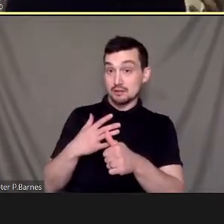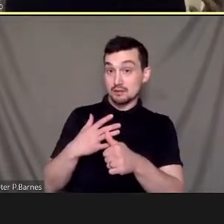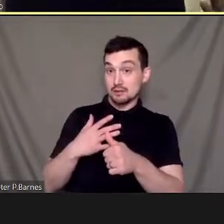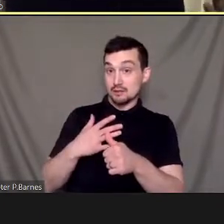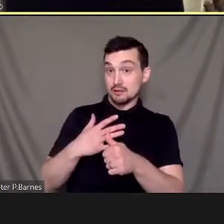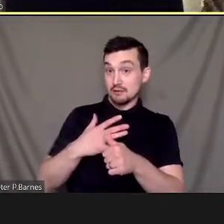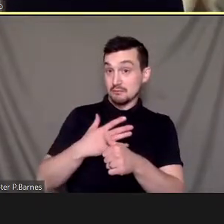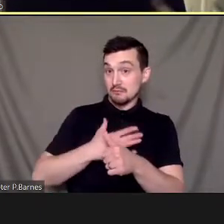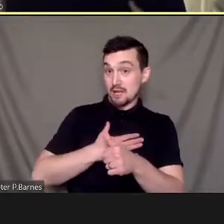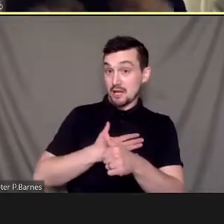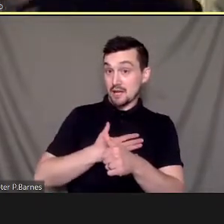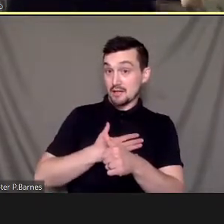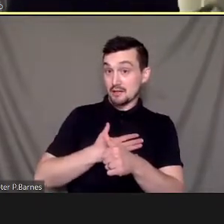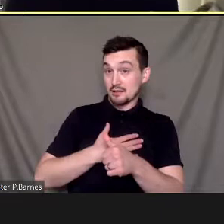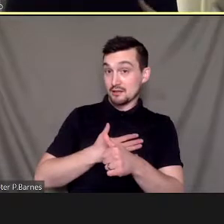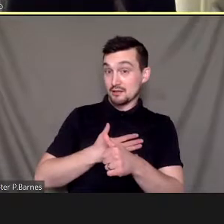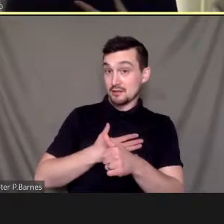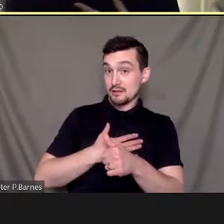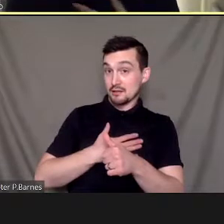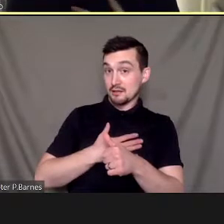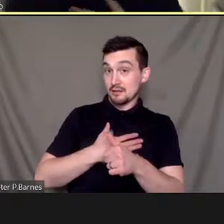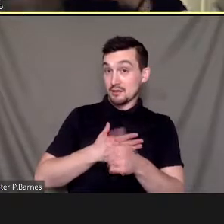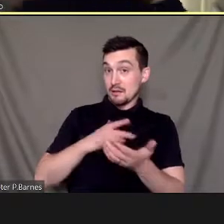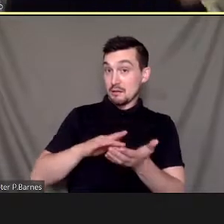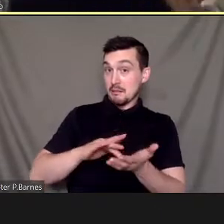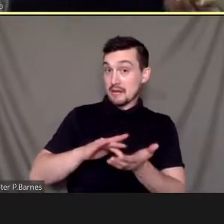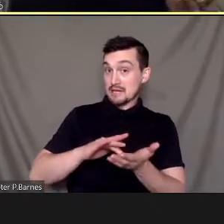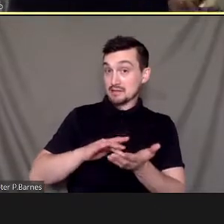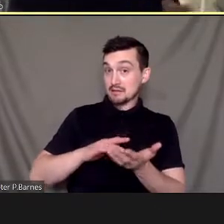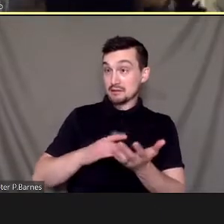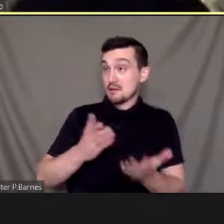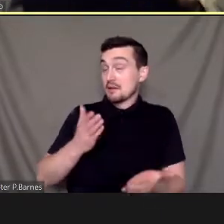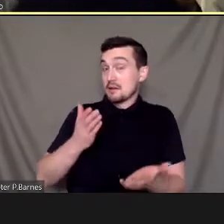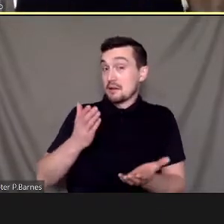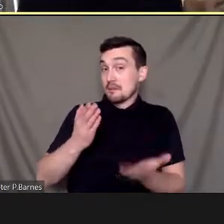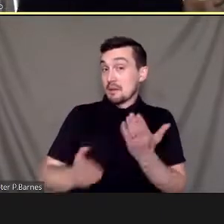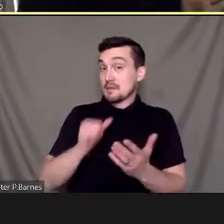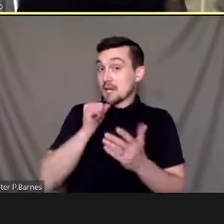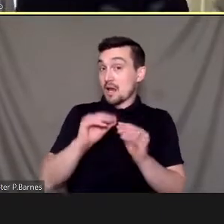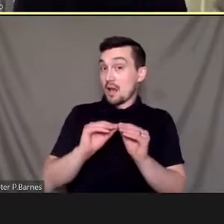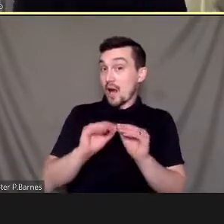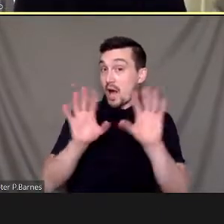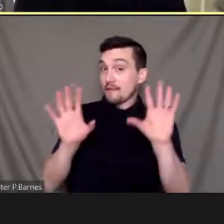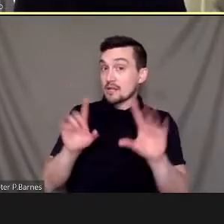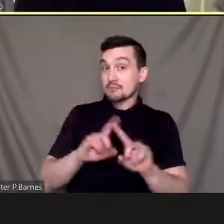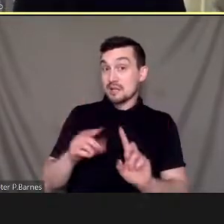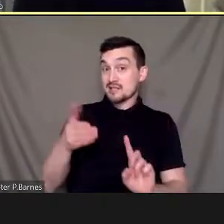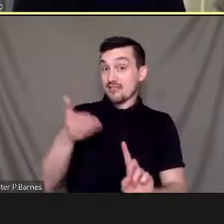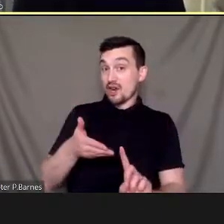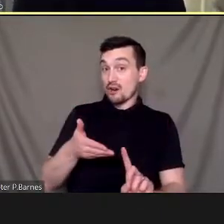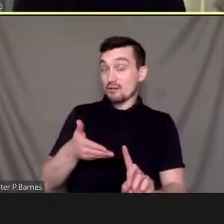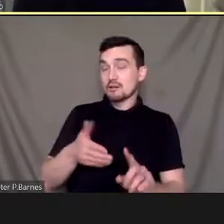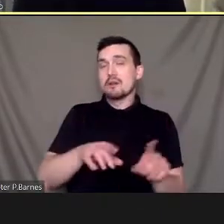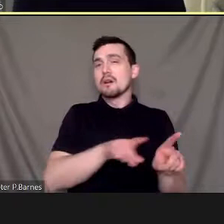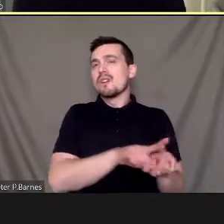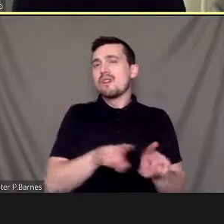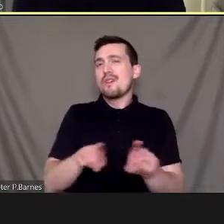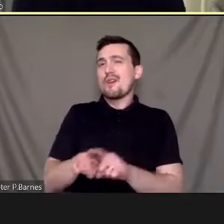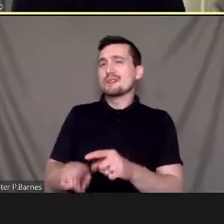prosthesis, which comes in a medicine bottle, might not be as obvious, but it is there. And second of